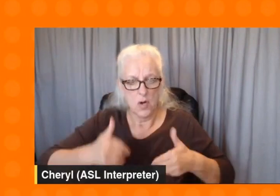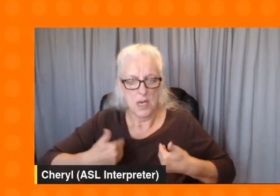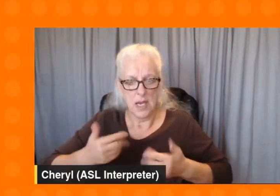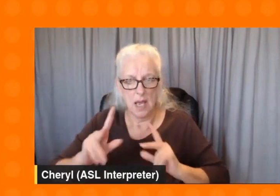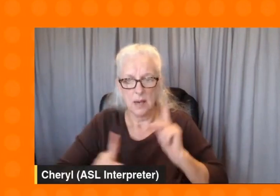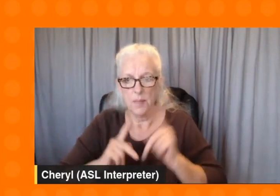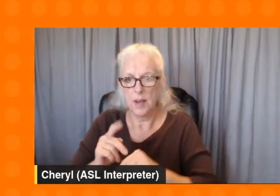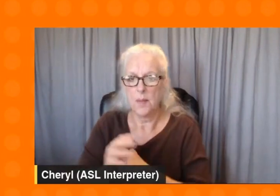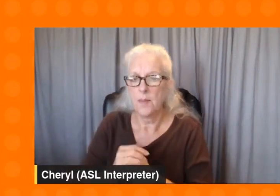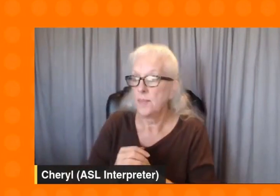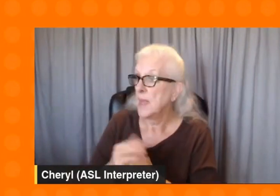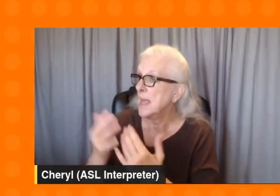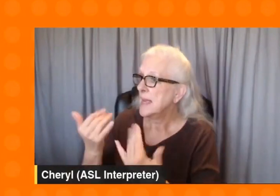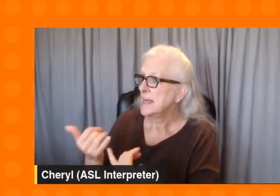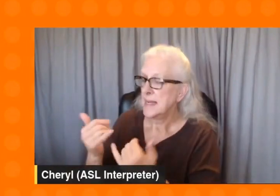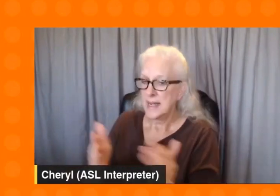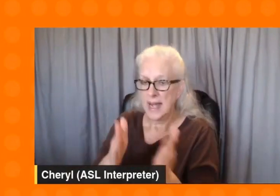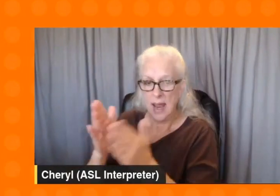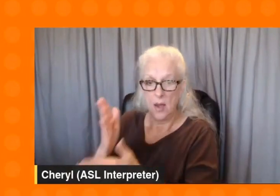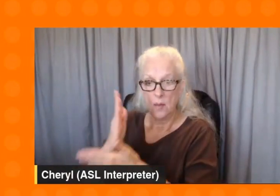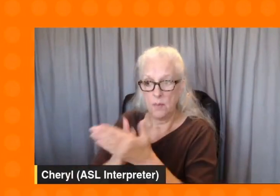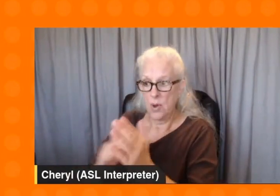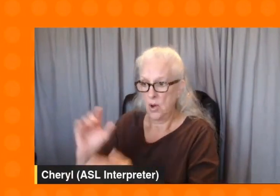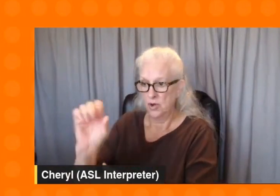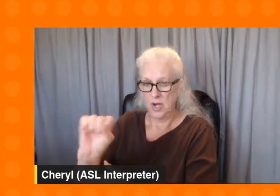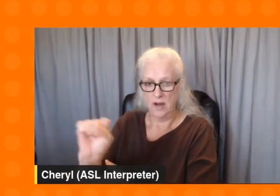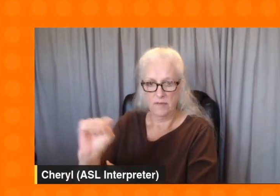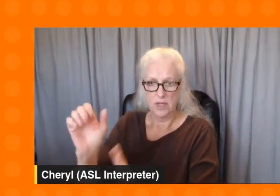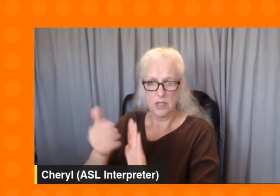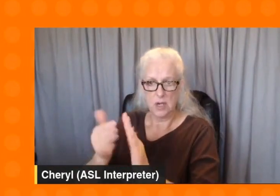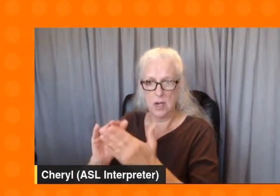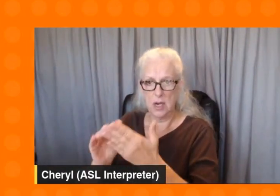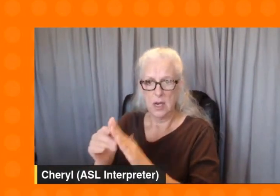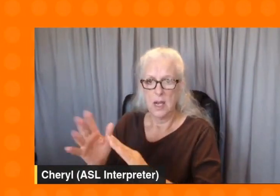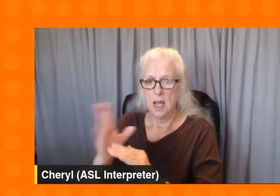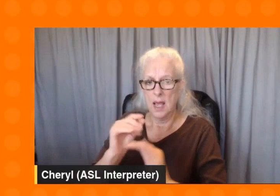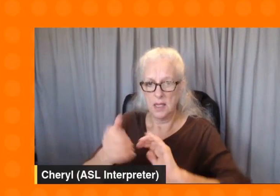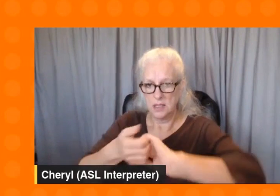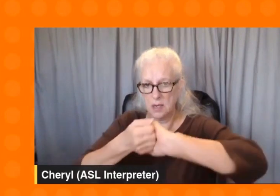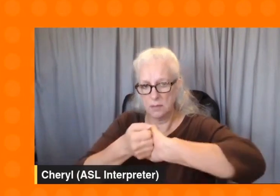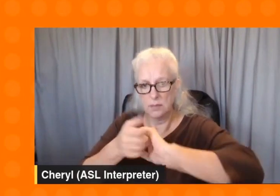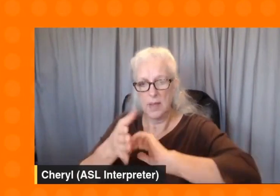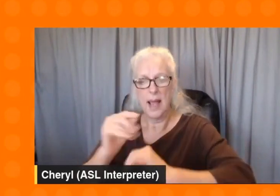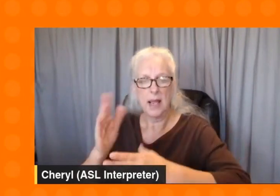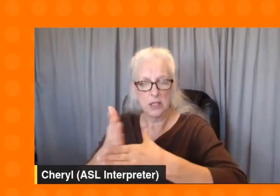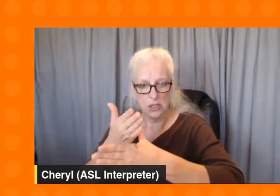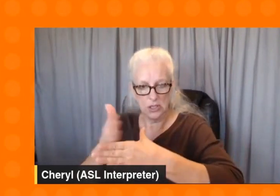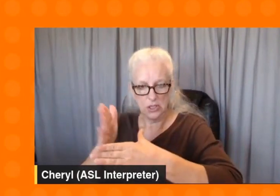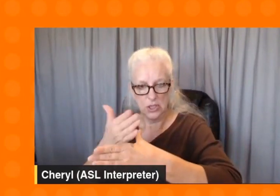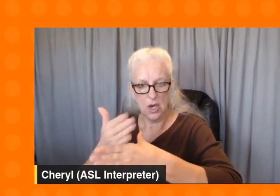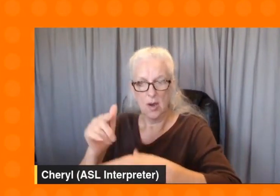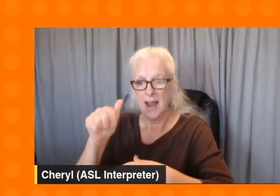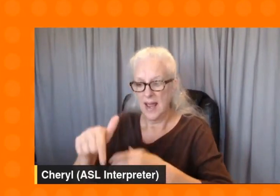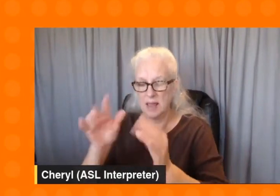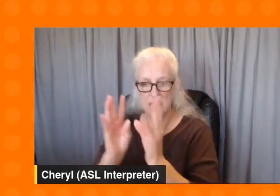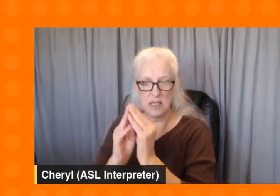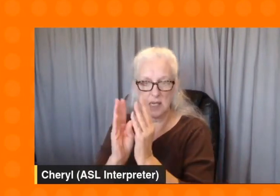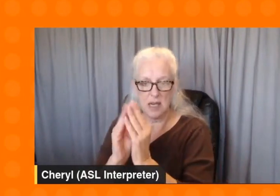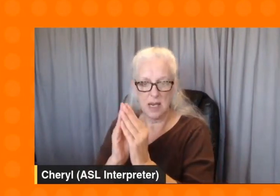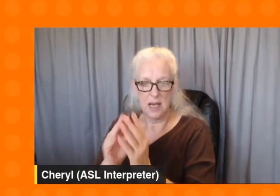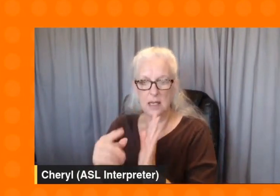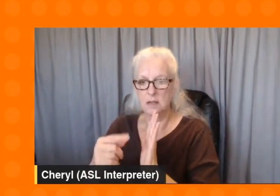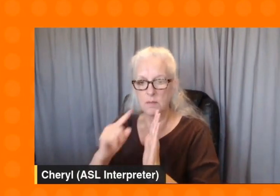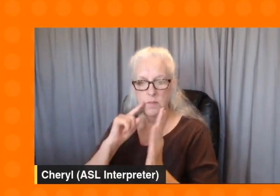At the heart of the Scratch community lies the spirit of collaboration and sharing. This conference is a testament to